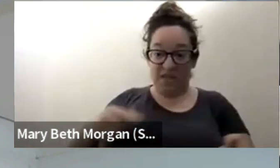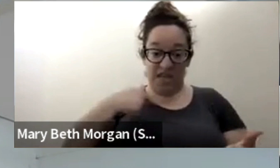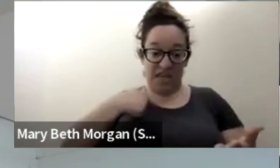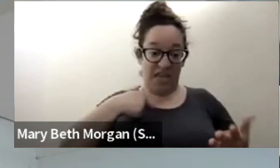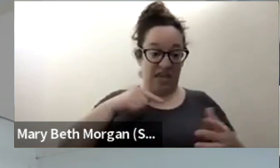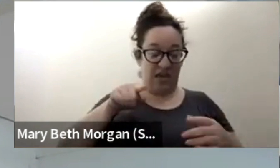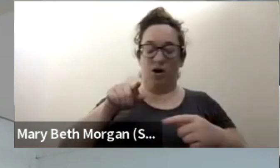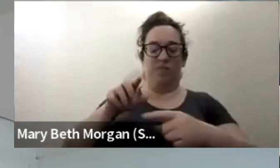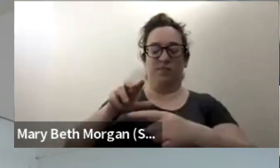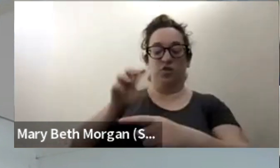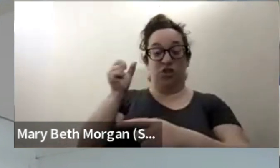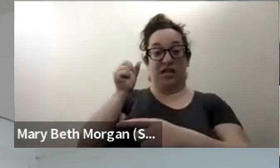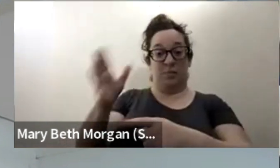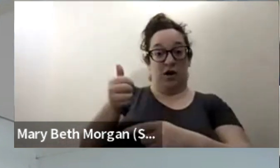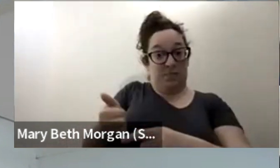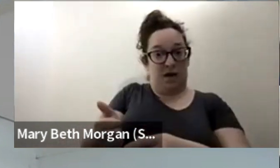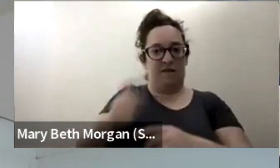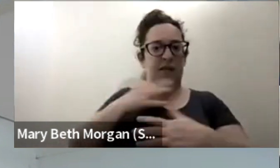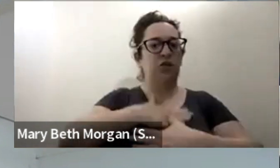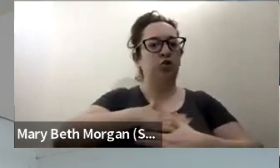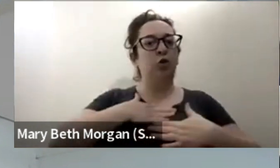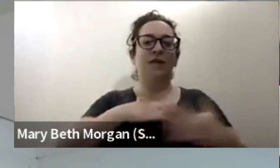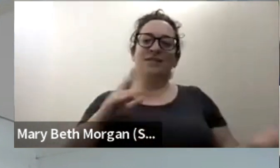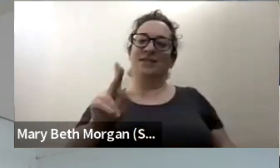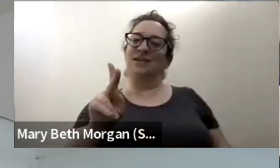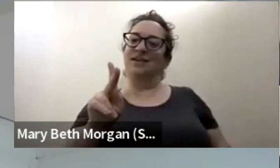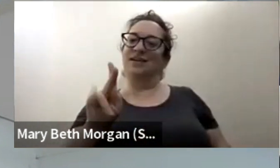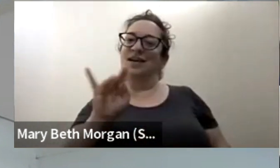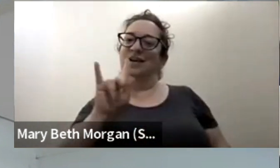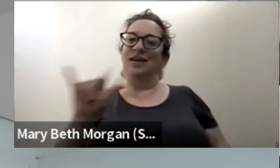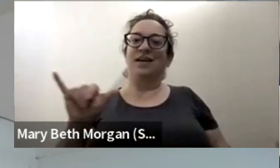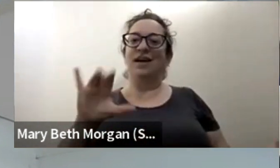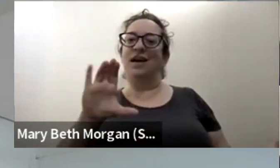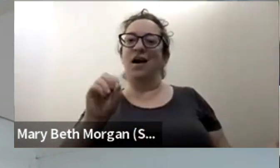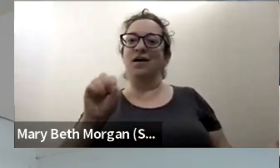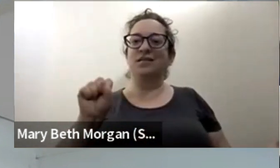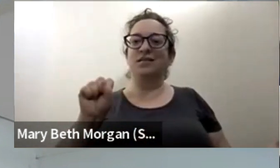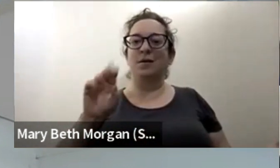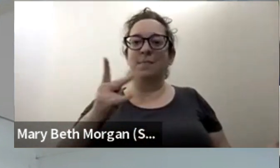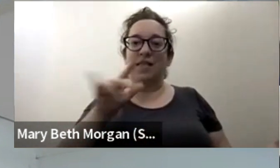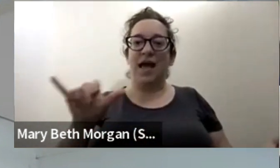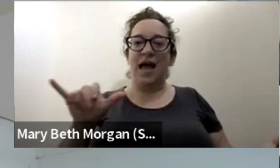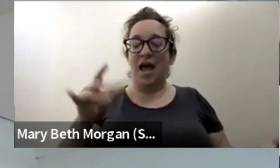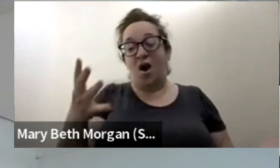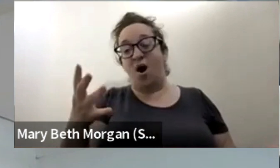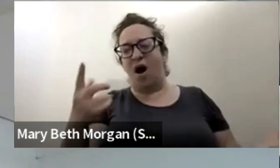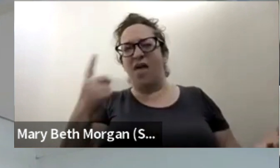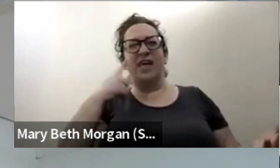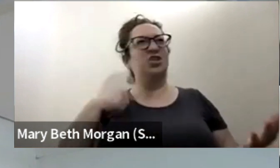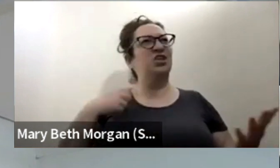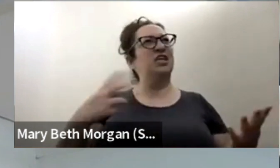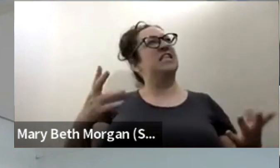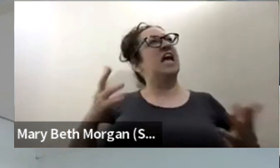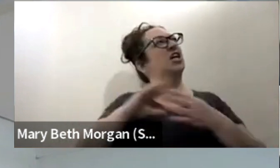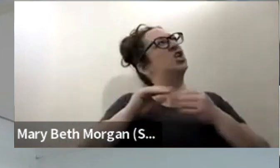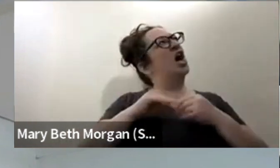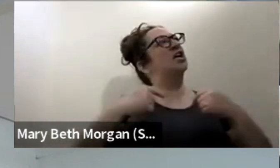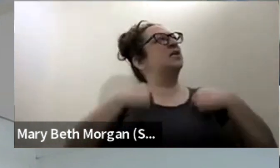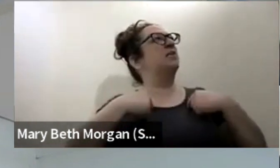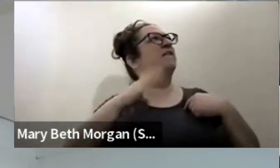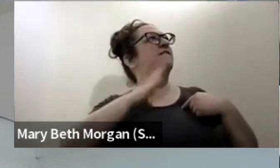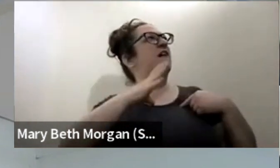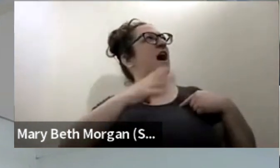kinky cosplay? Is this, you know what I mean? Is this, oh, I think she's talking to me, so I'm gonna